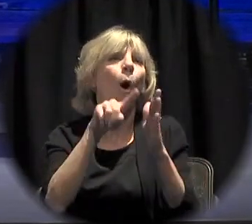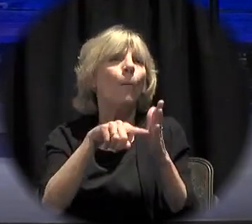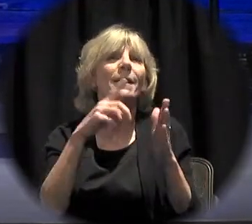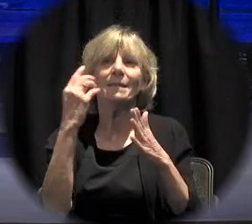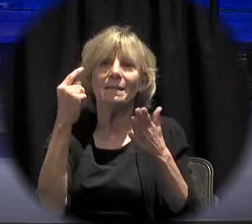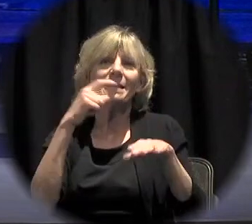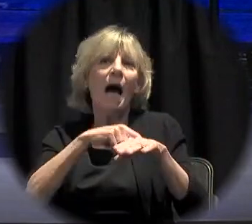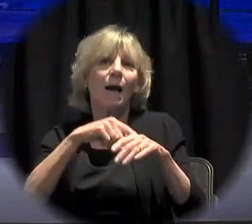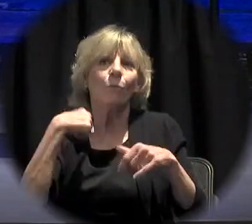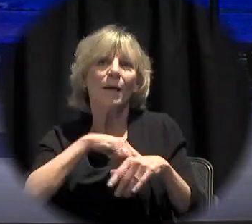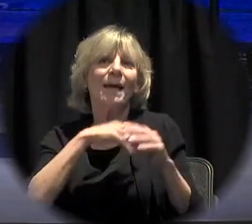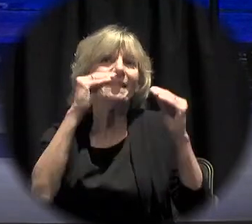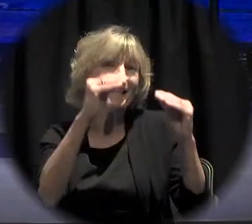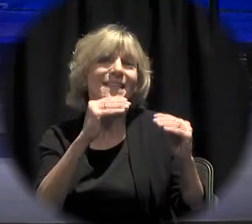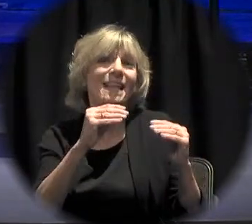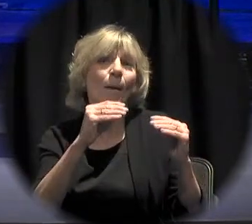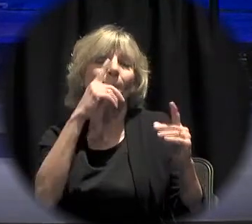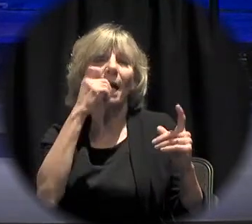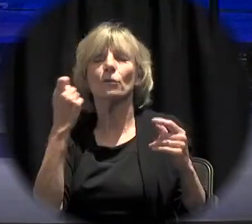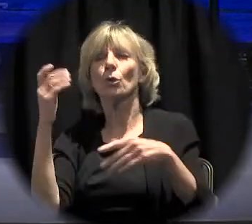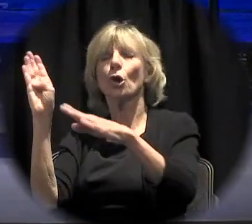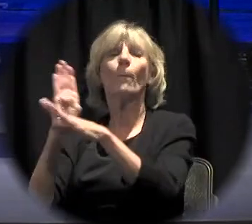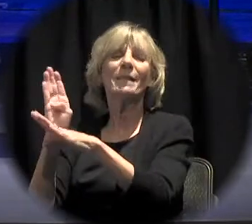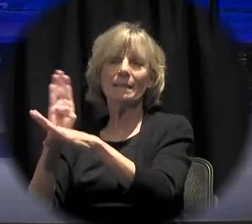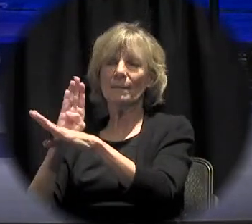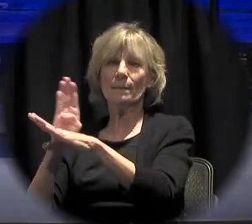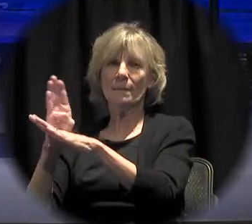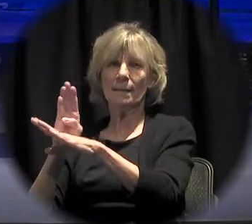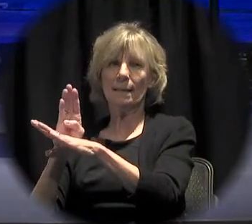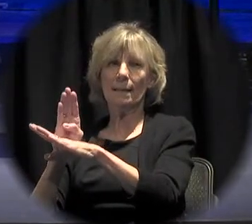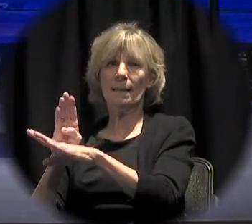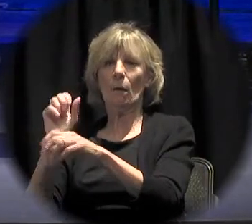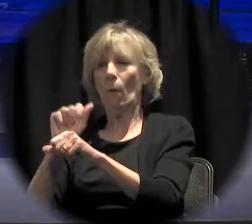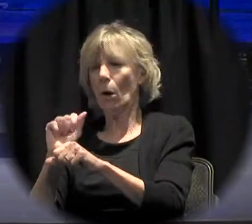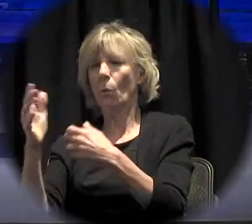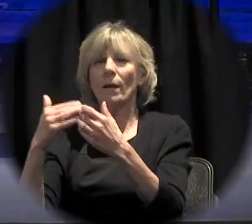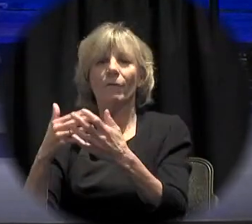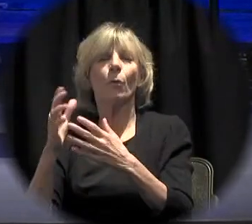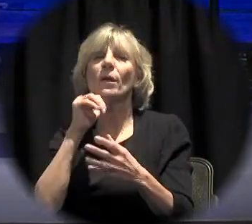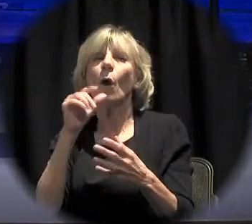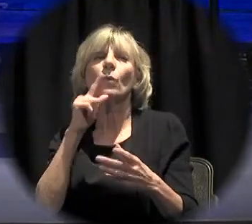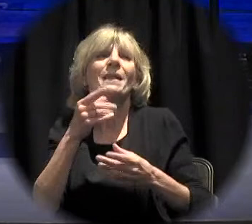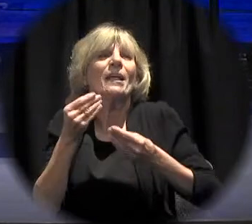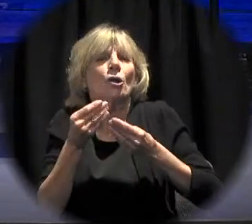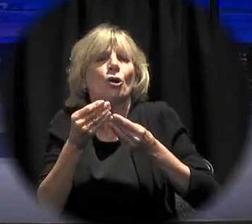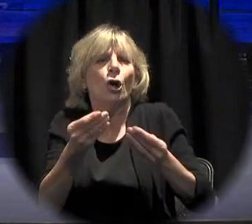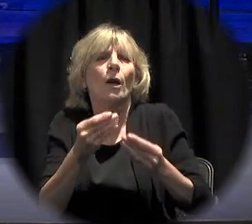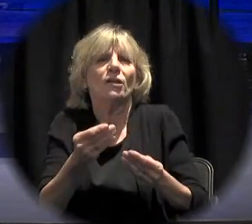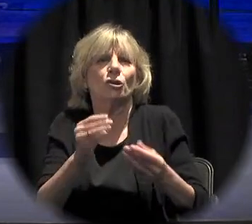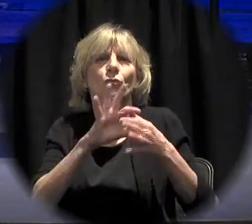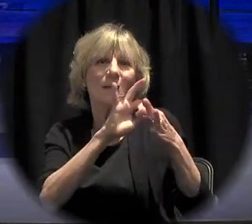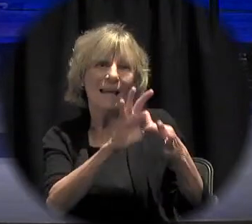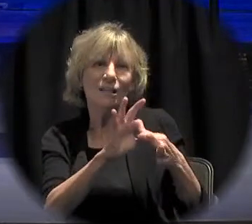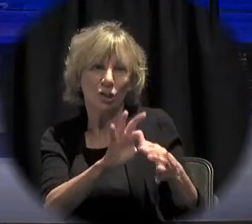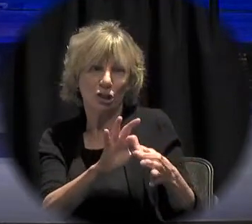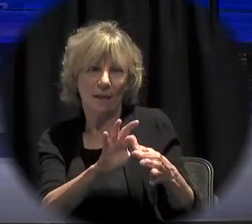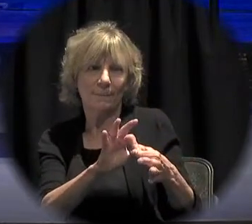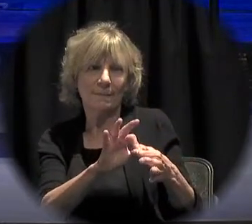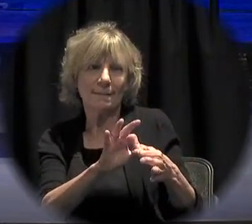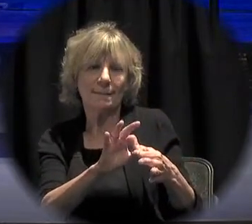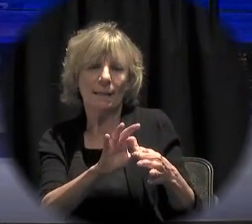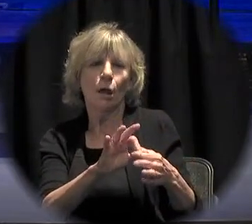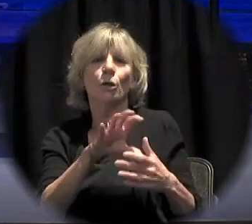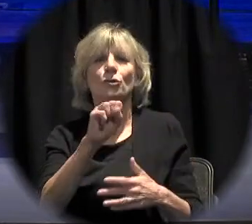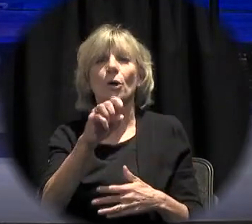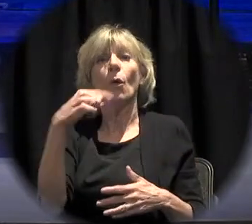And we have far less time to truly nourish relationships. So we really need to work hard at our pace of